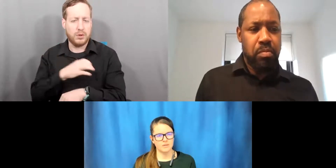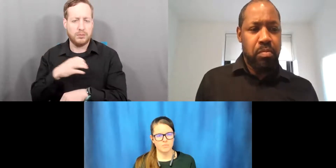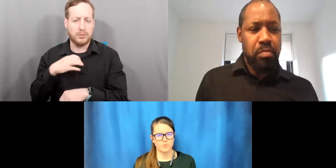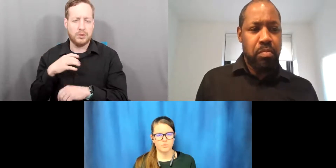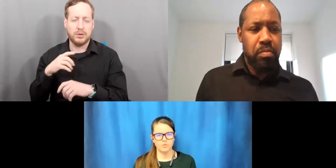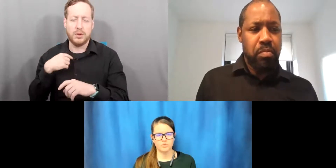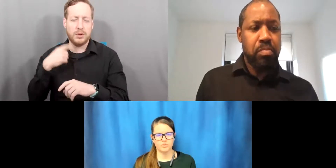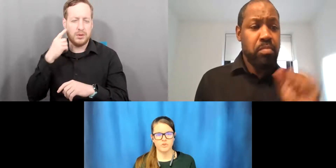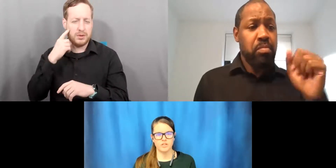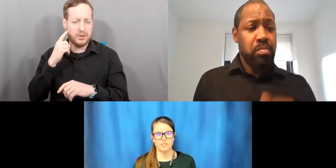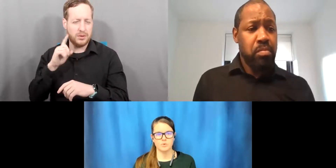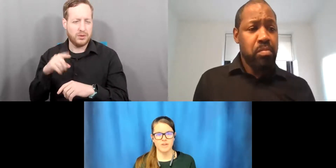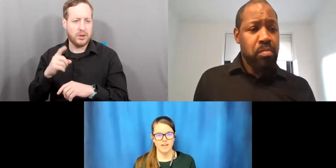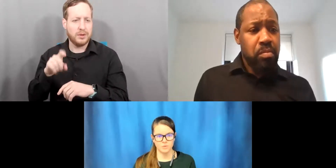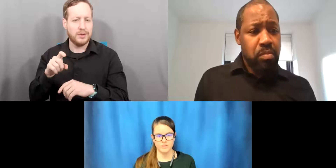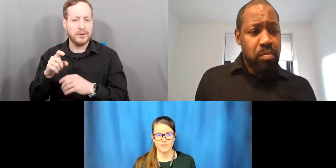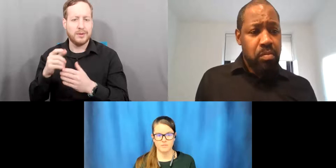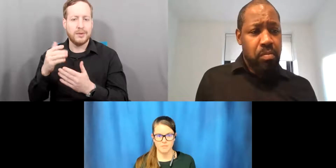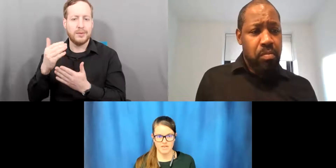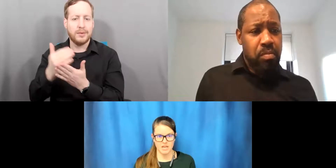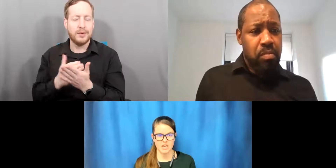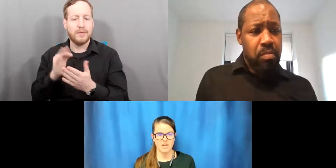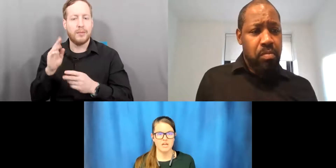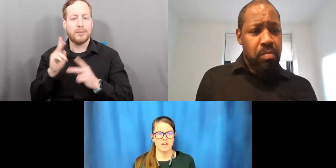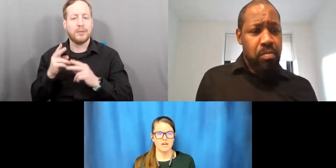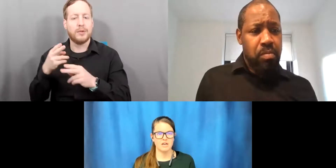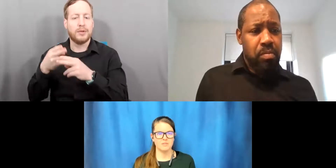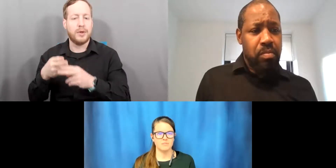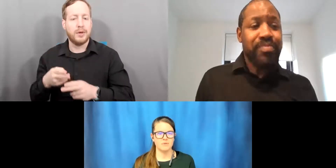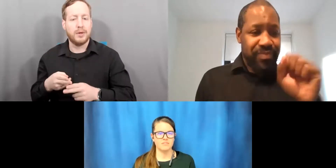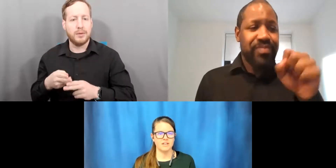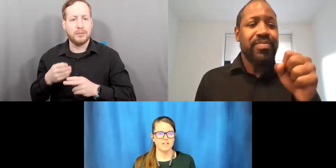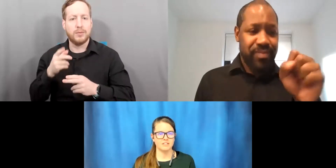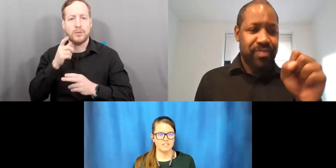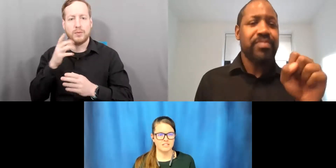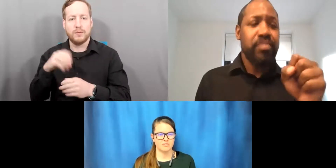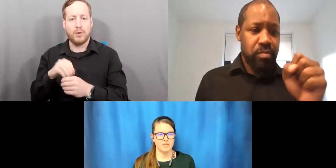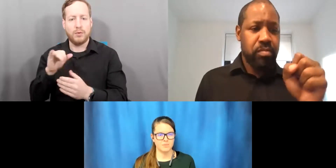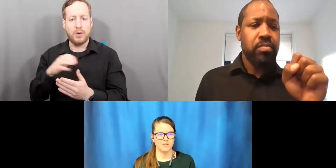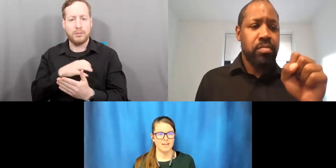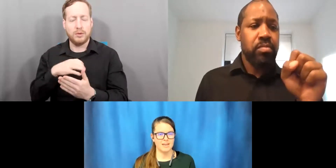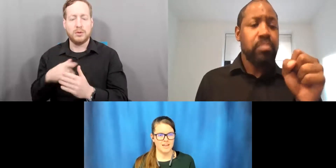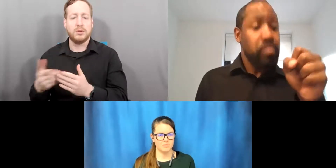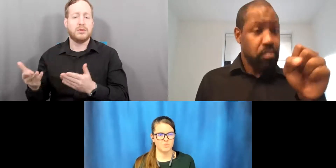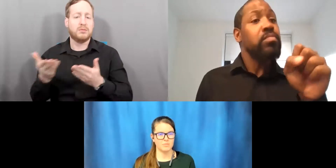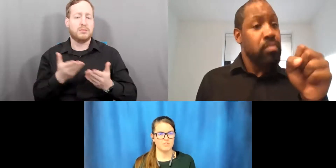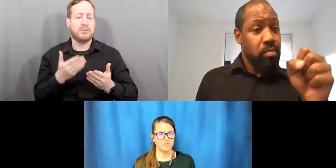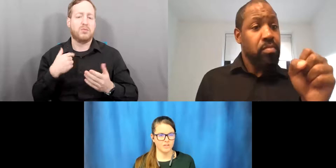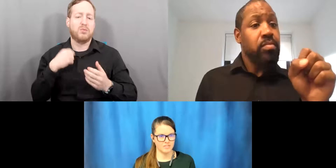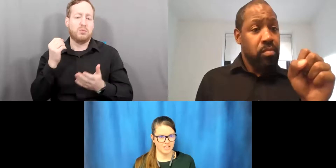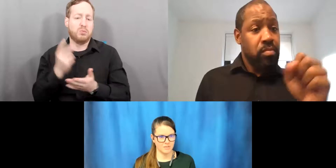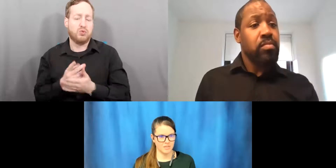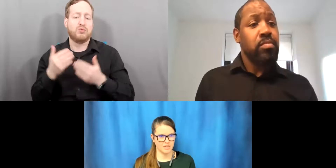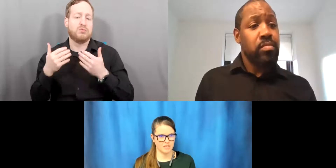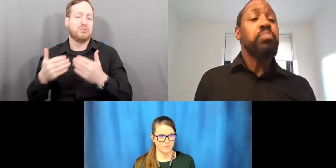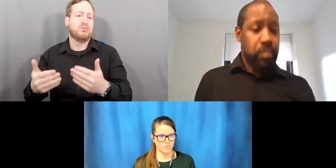did approve for us to move ahead with the committee. But finding a list of people and names who would be involved